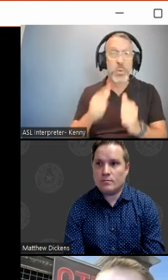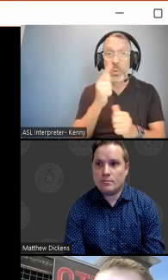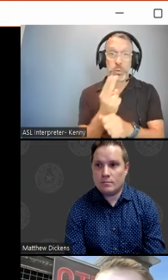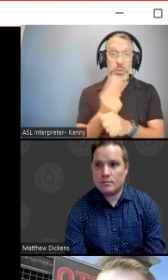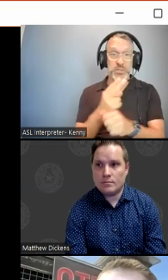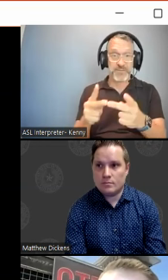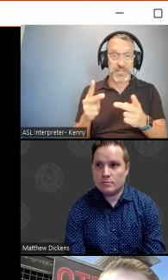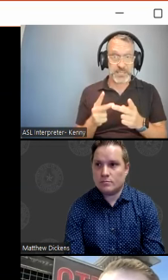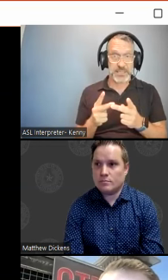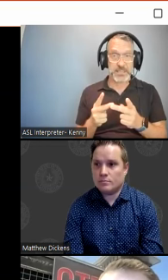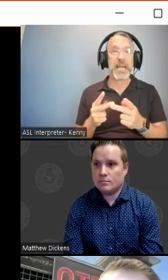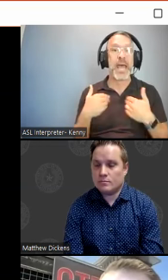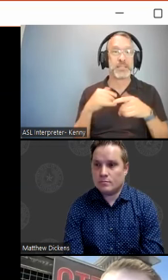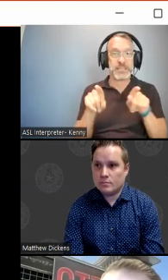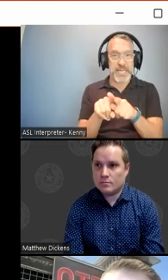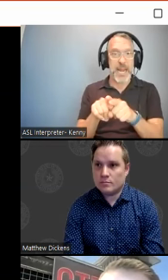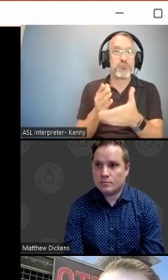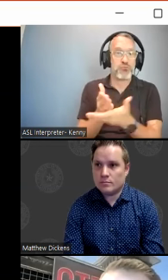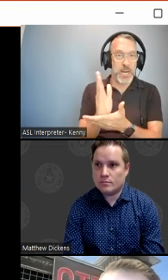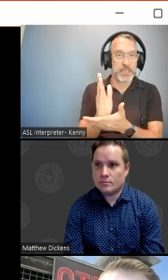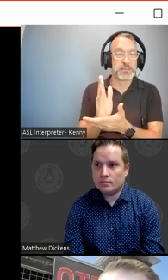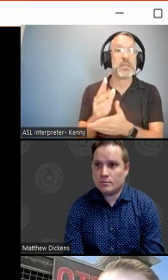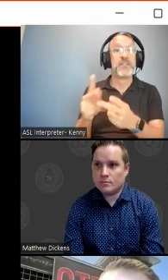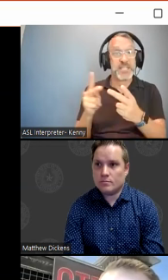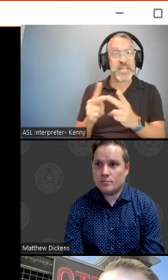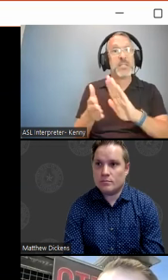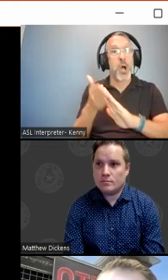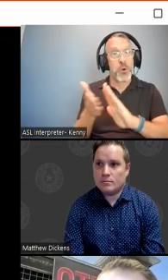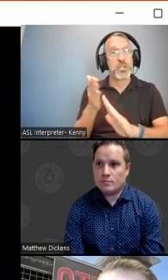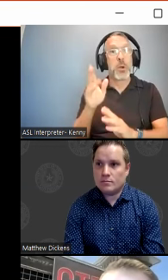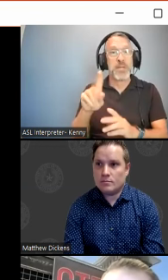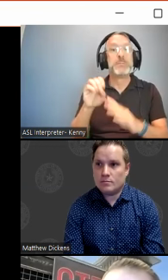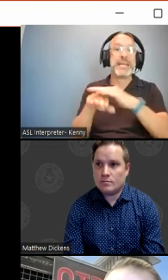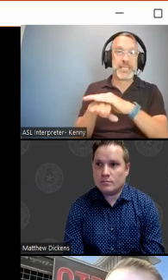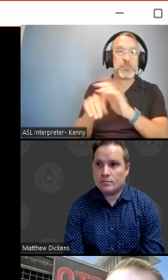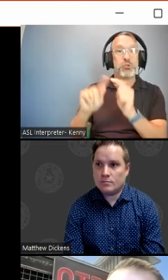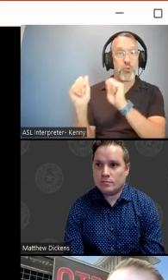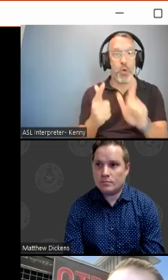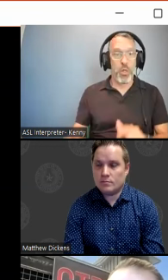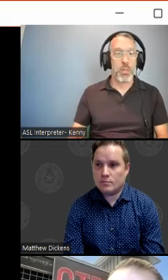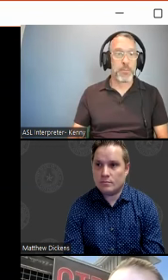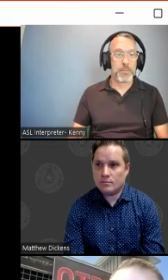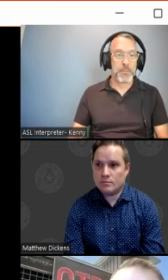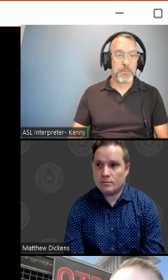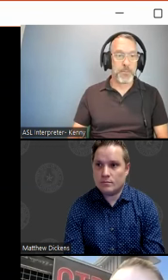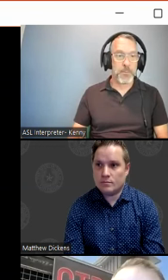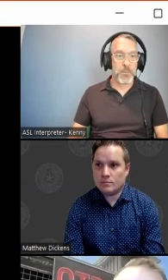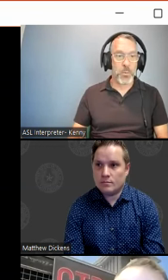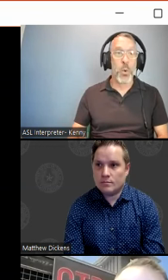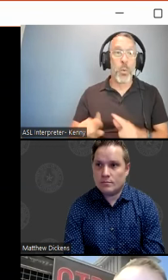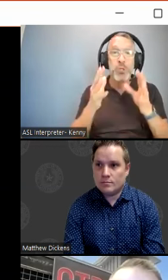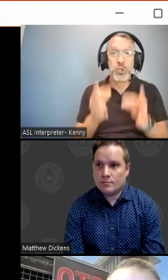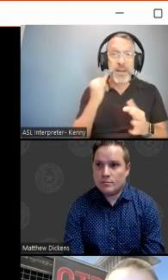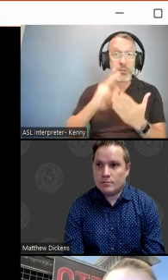the facility have the same rights. So that the facility is operational, it must be accessible to all. So when determining